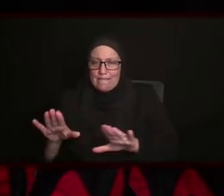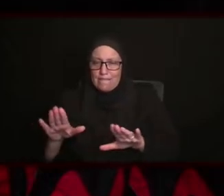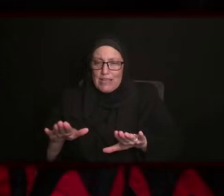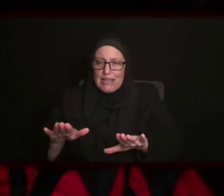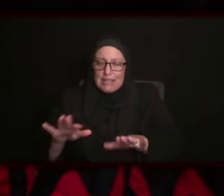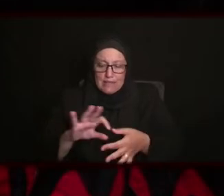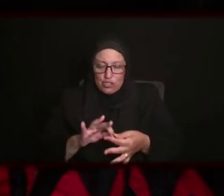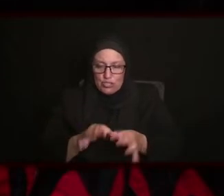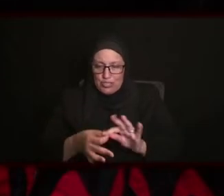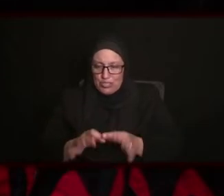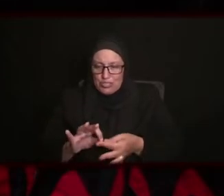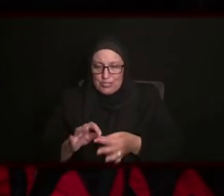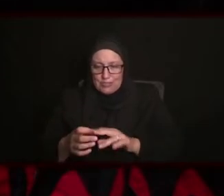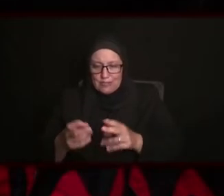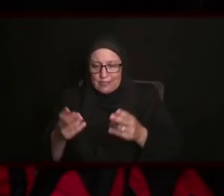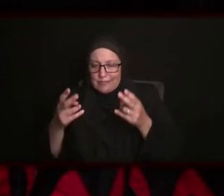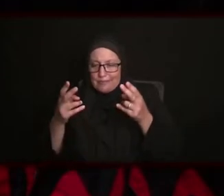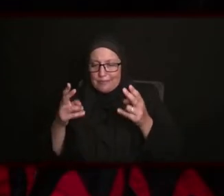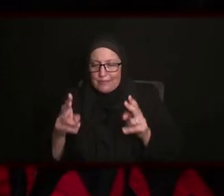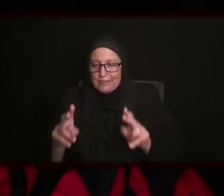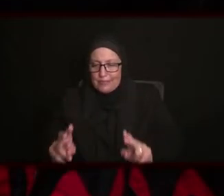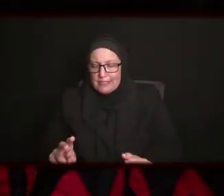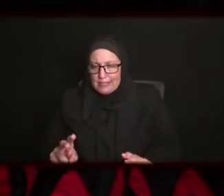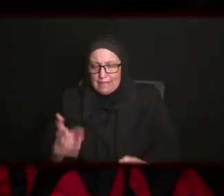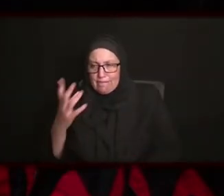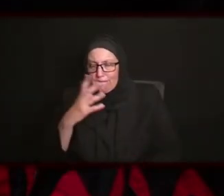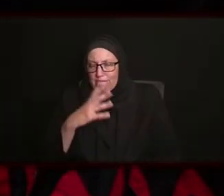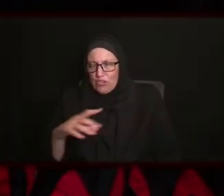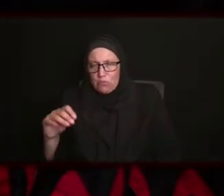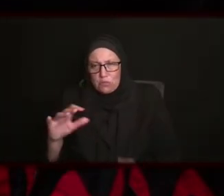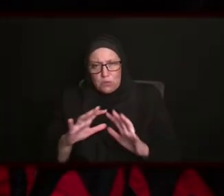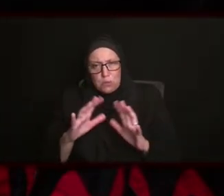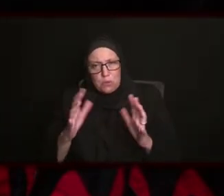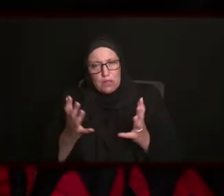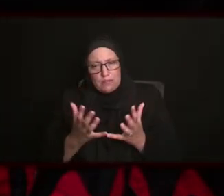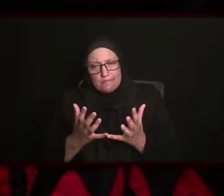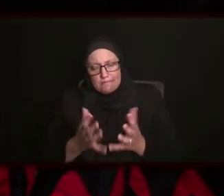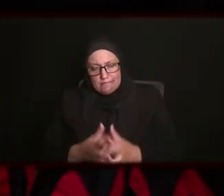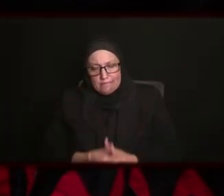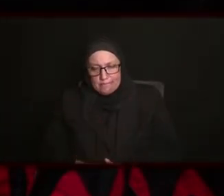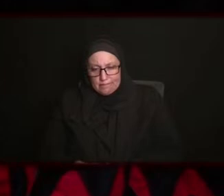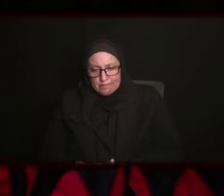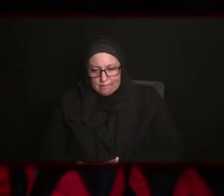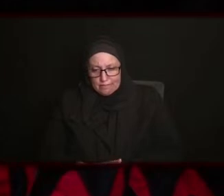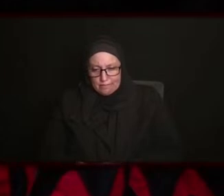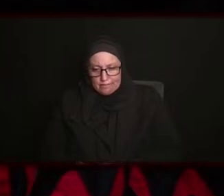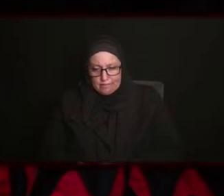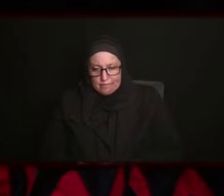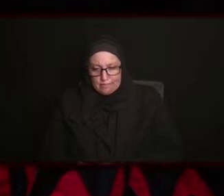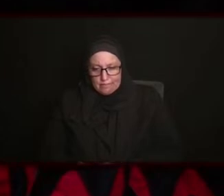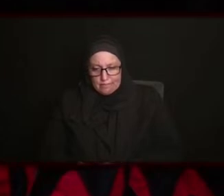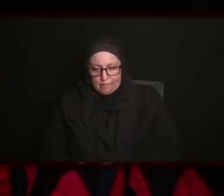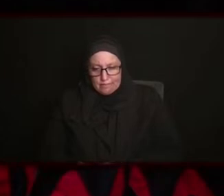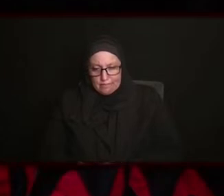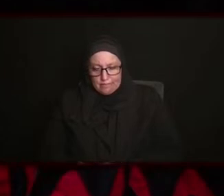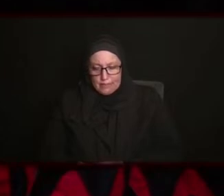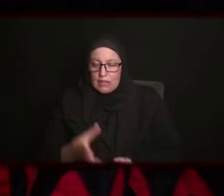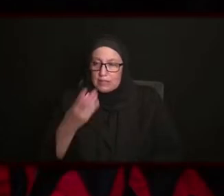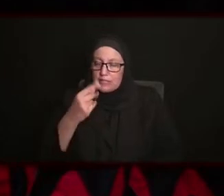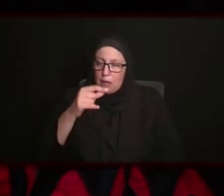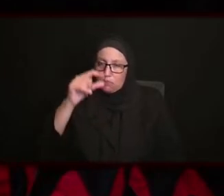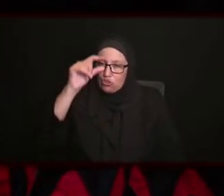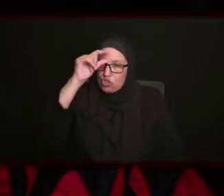passed away from this world. Some of the Shia that came to see the Imam's